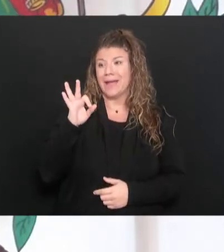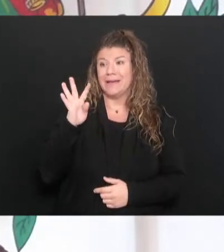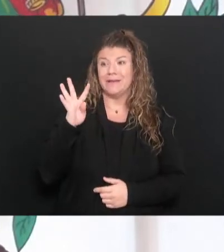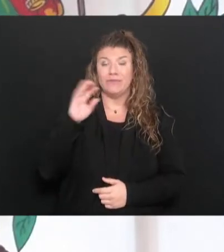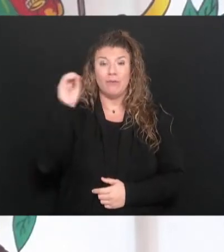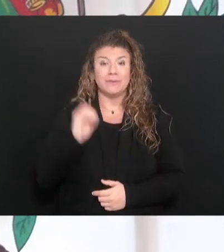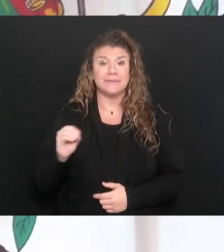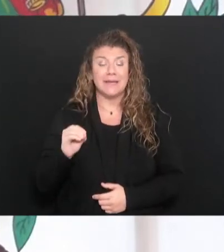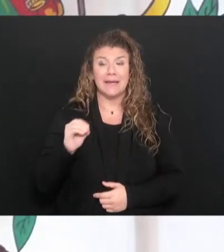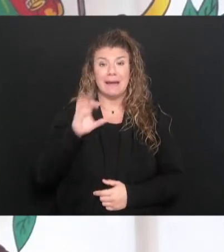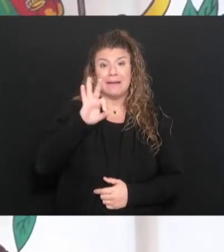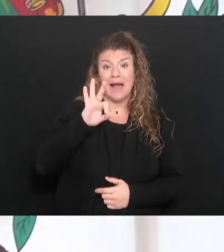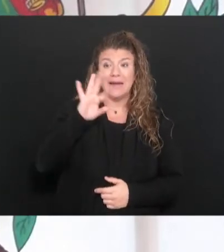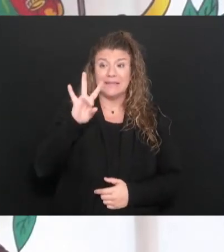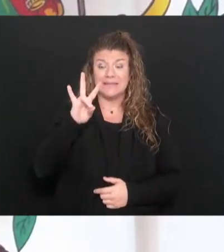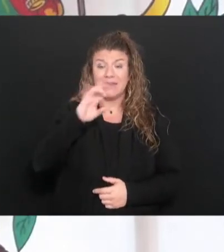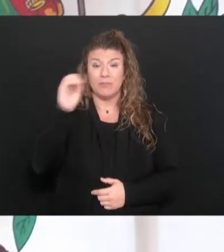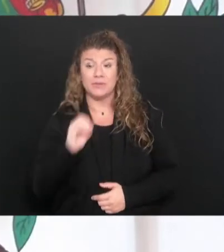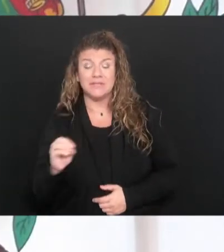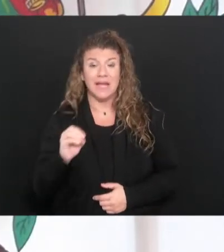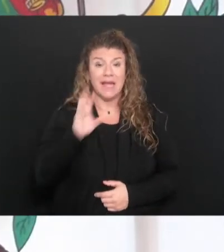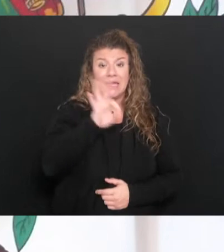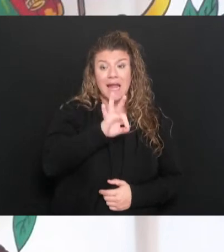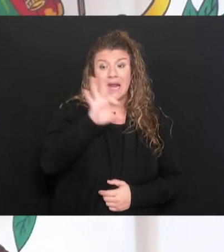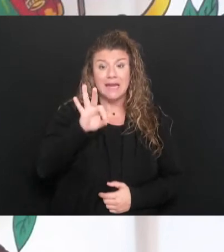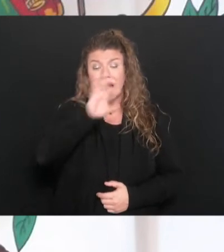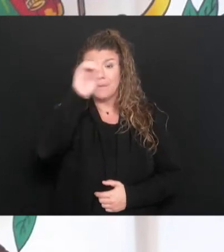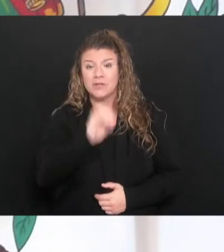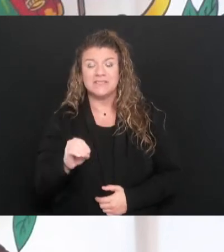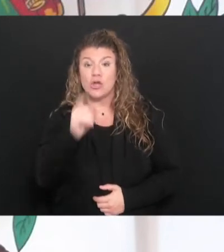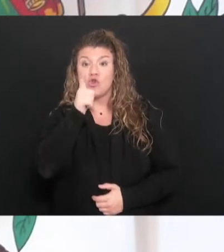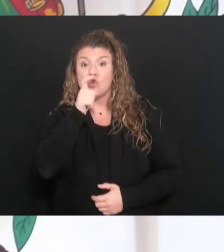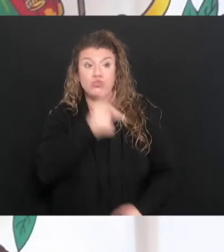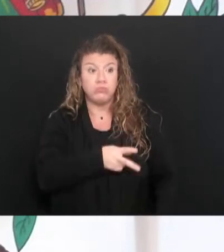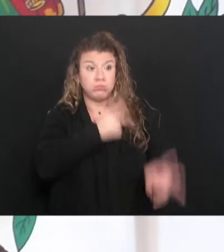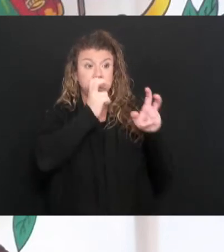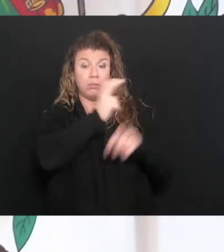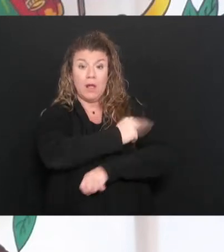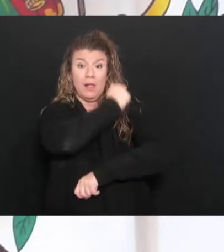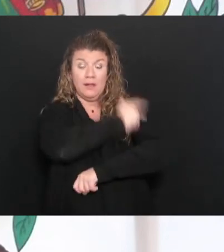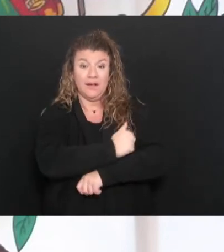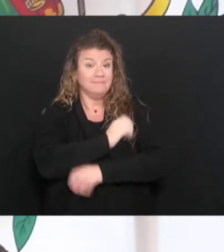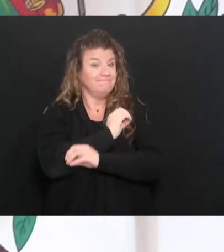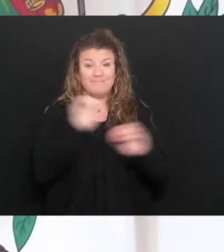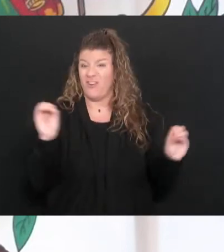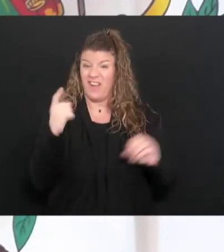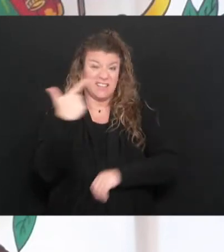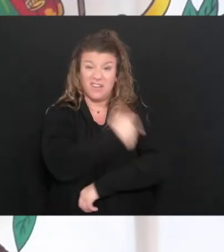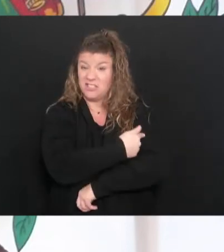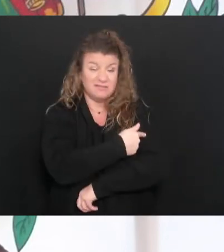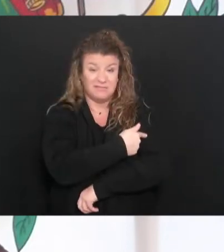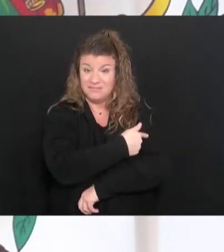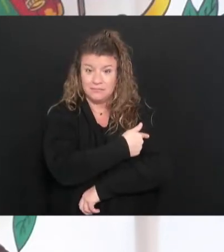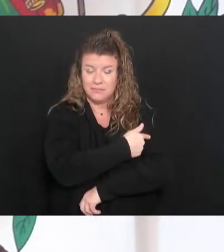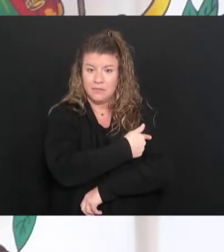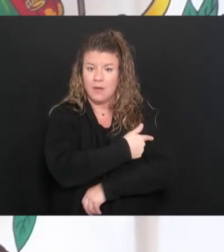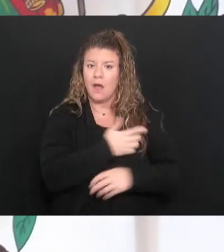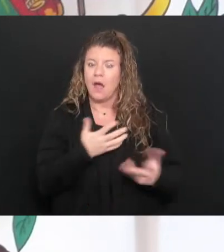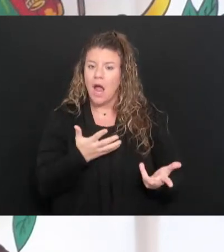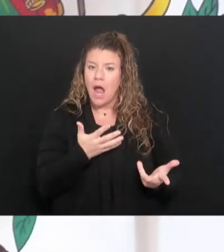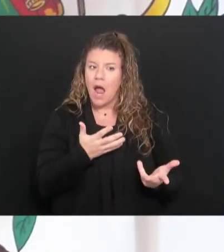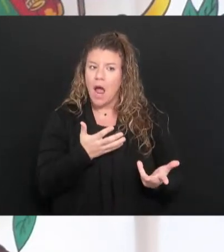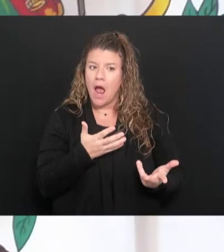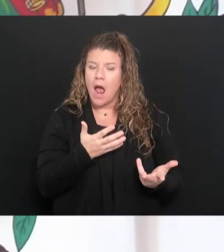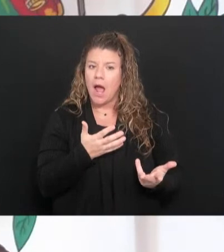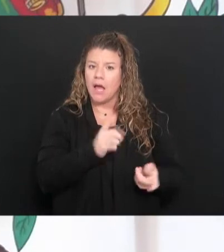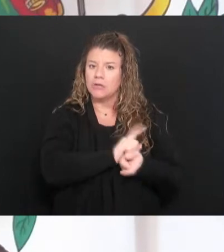94% or 97 or 99% of those that were hospitalized were unvaccinated. And then all of a sudden we